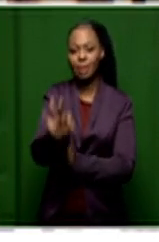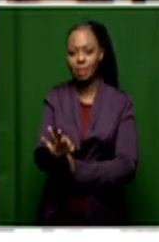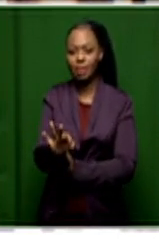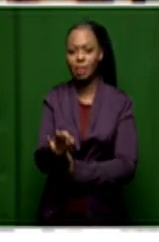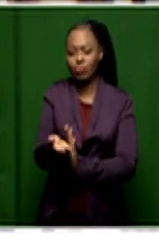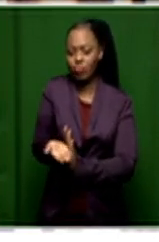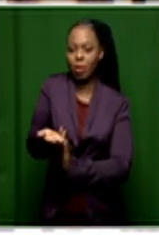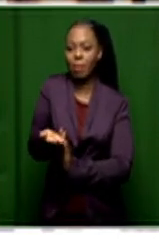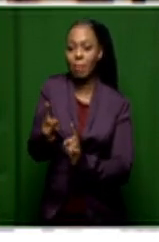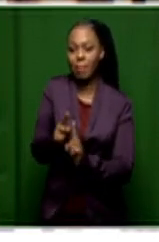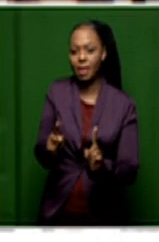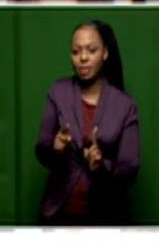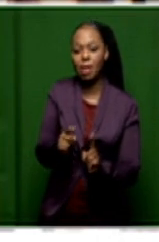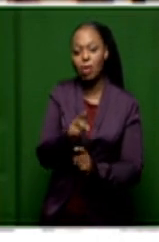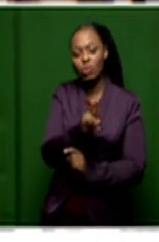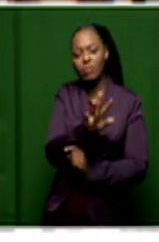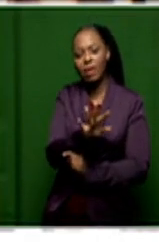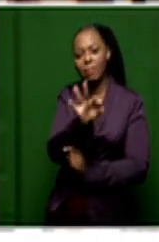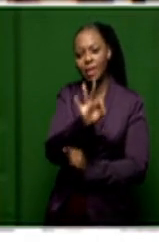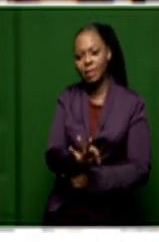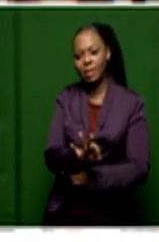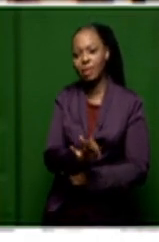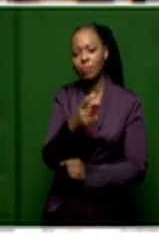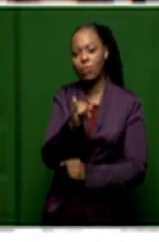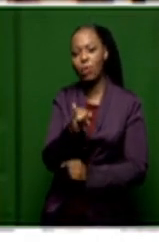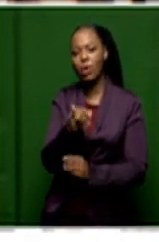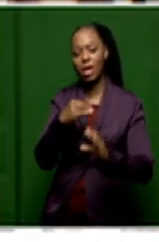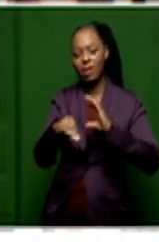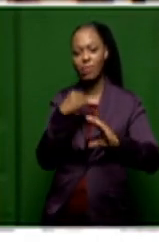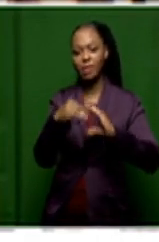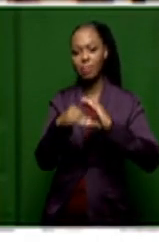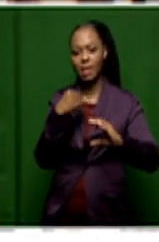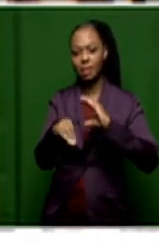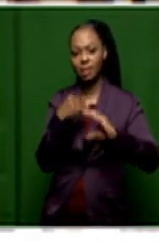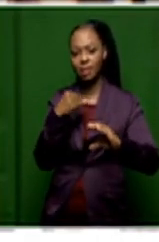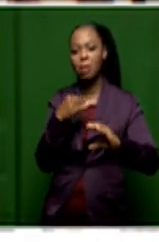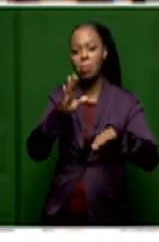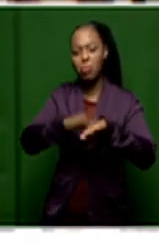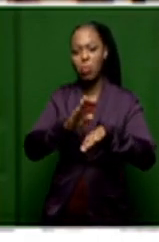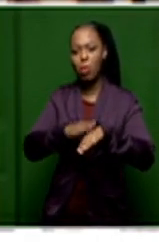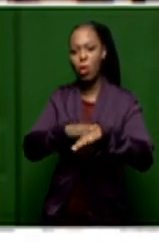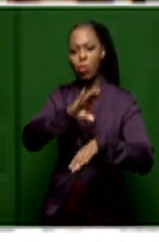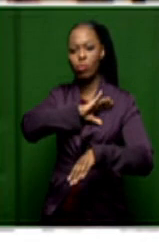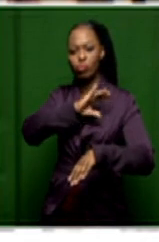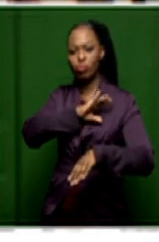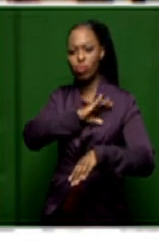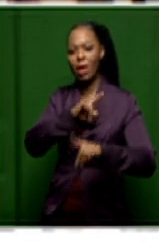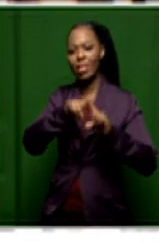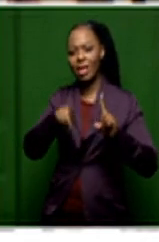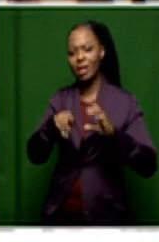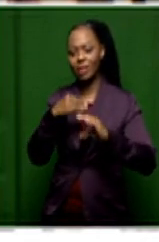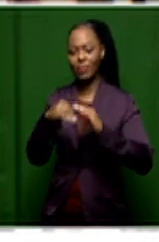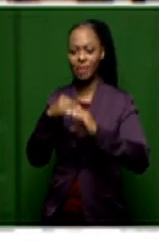consumption, but a mere 25% improvement in investment. If we keep on consuming more rather than investing in